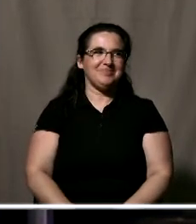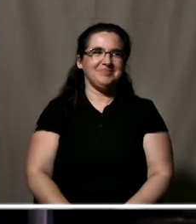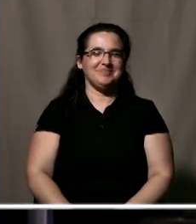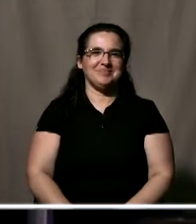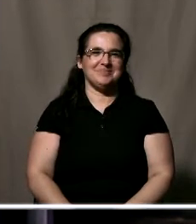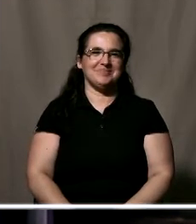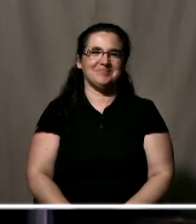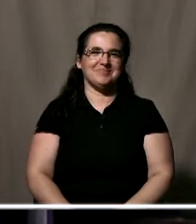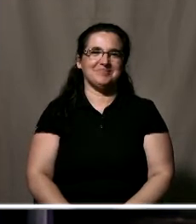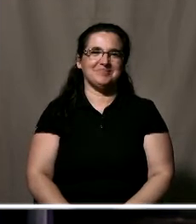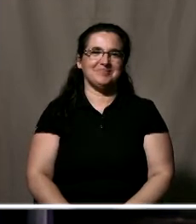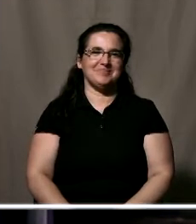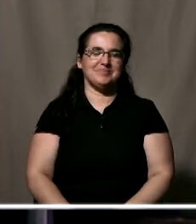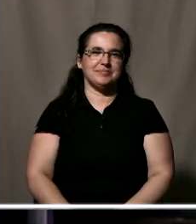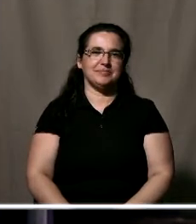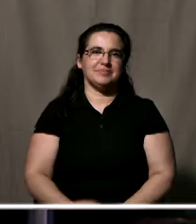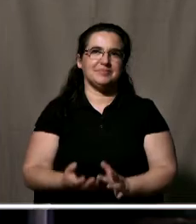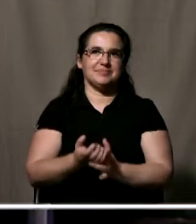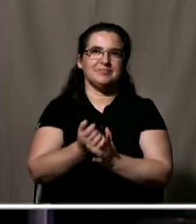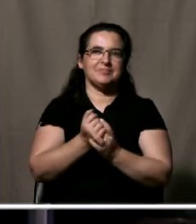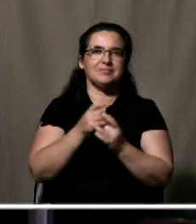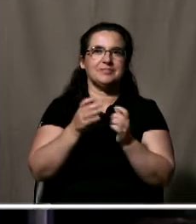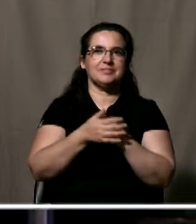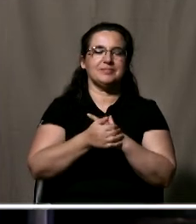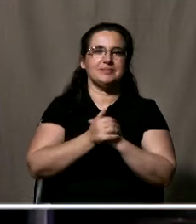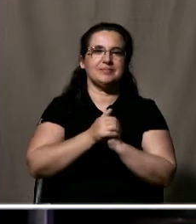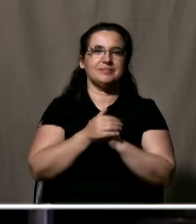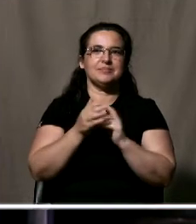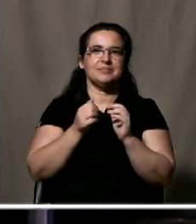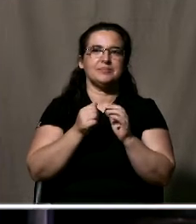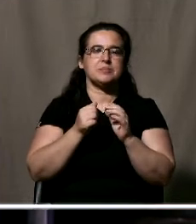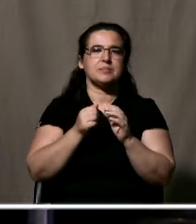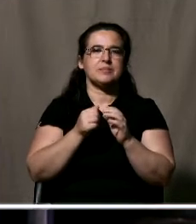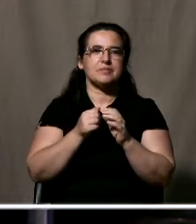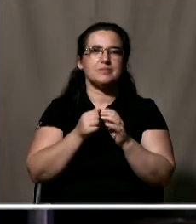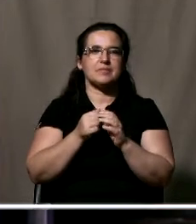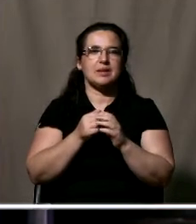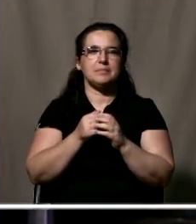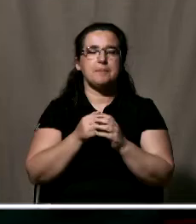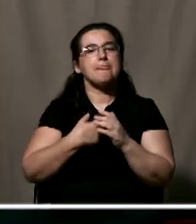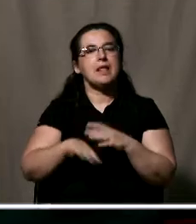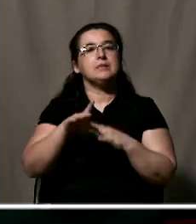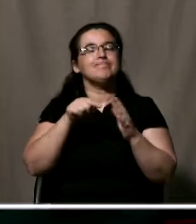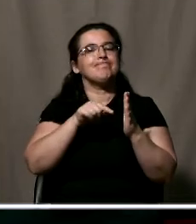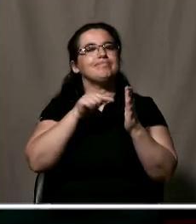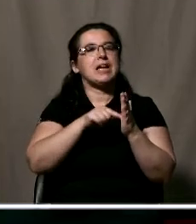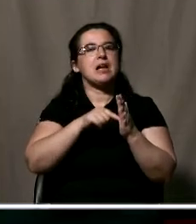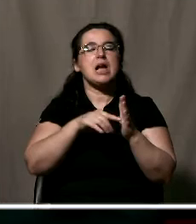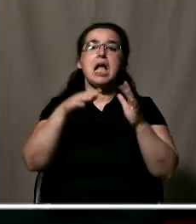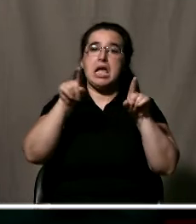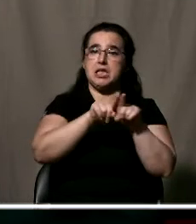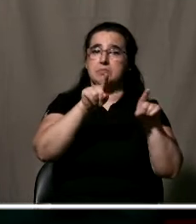partakers of the heavenly calling, consider the apostle and high priest of our confession, Christ Jesus. Pelo que, santos